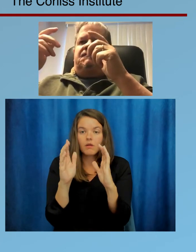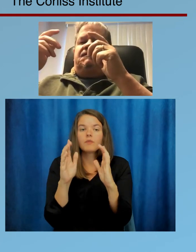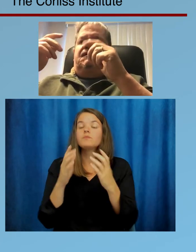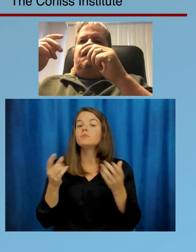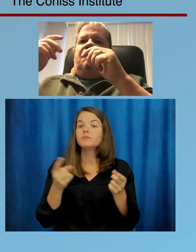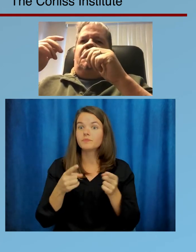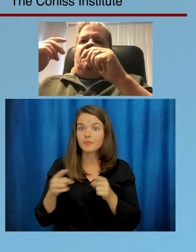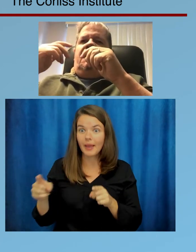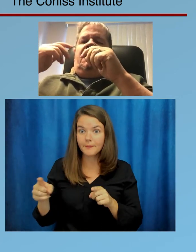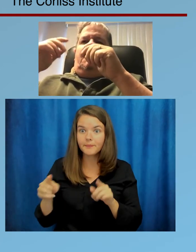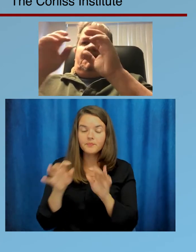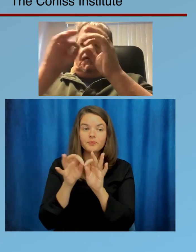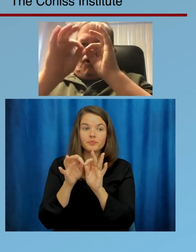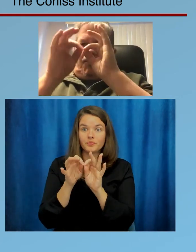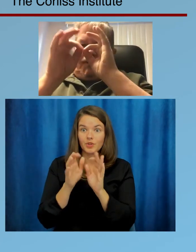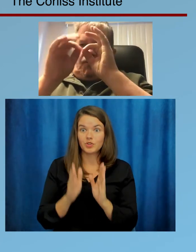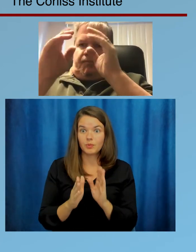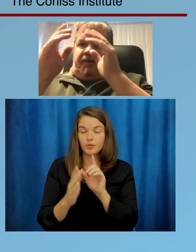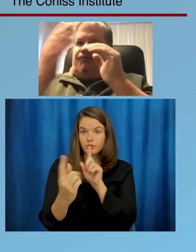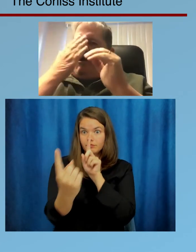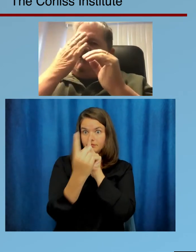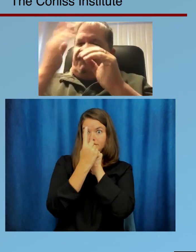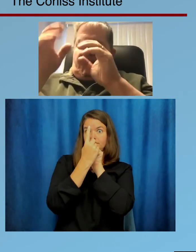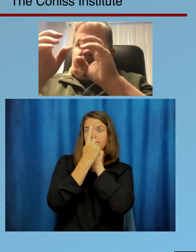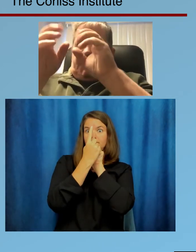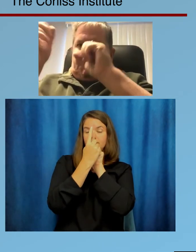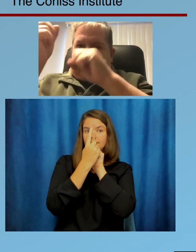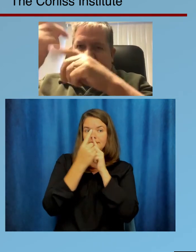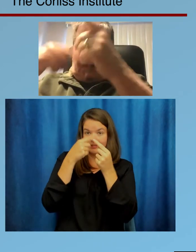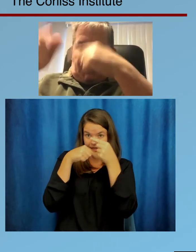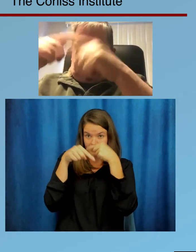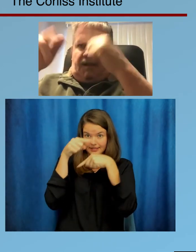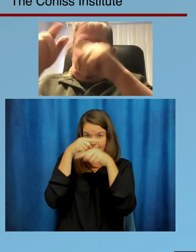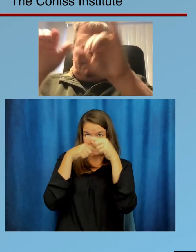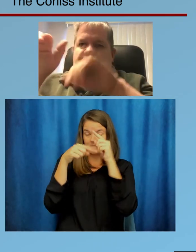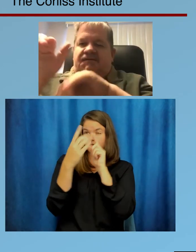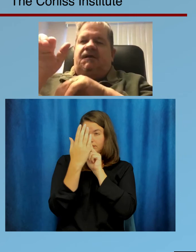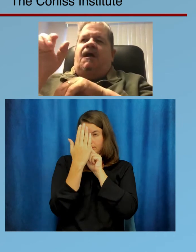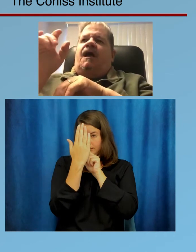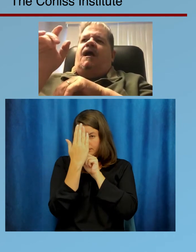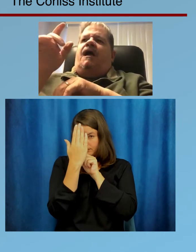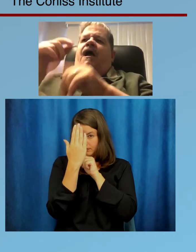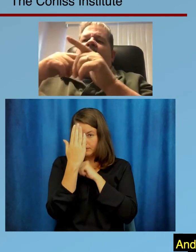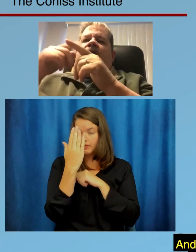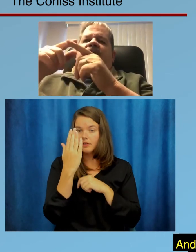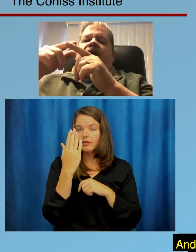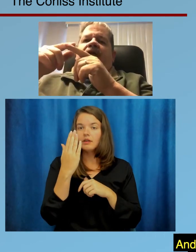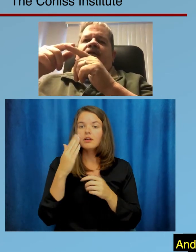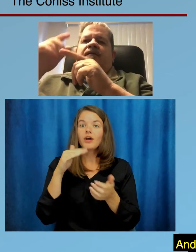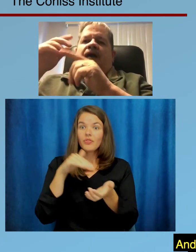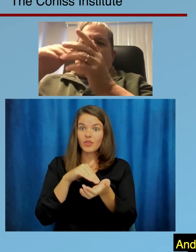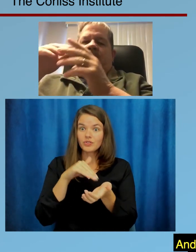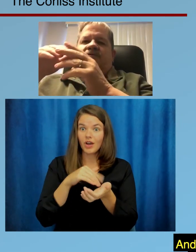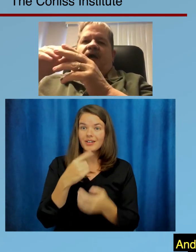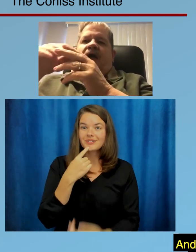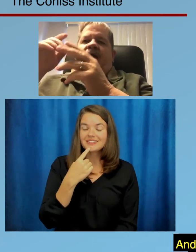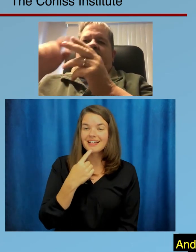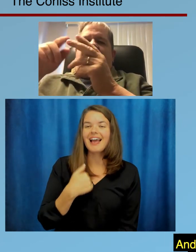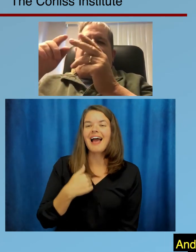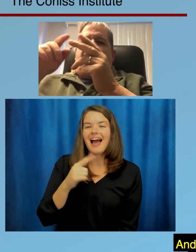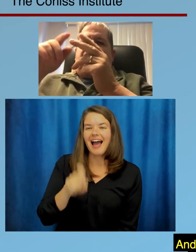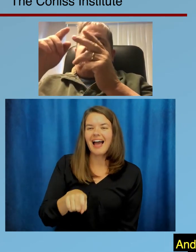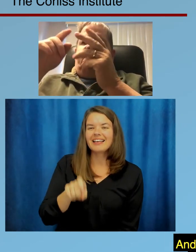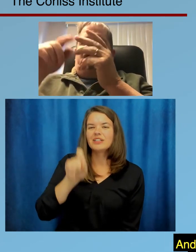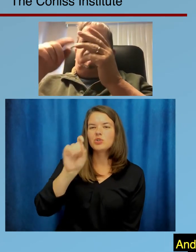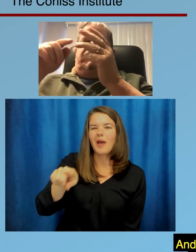happens is the interpreter will be right in front of me, signing like this, and then the doctor would say, I